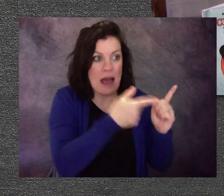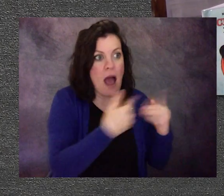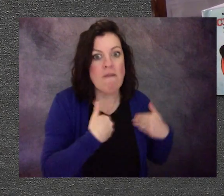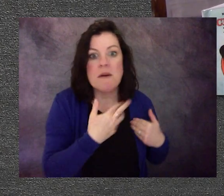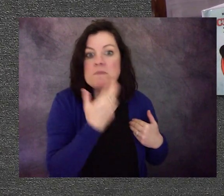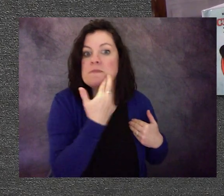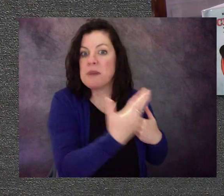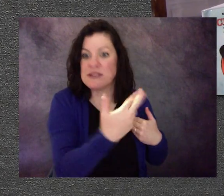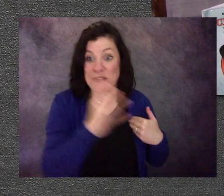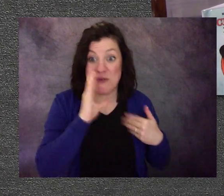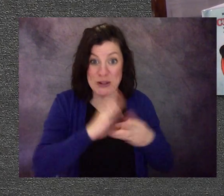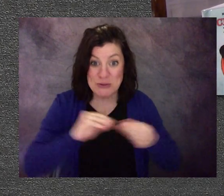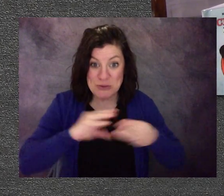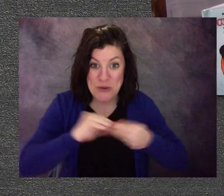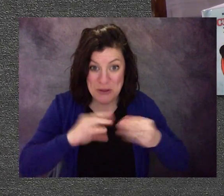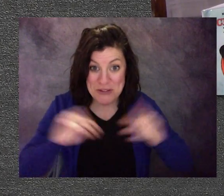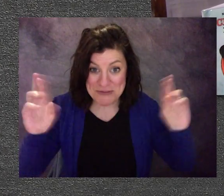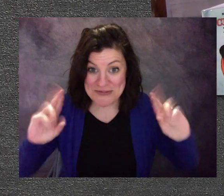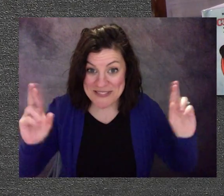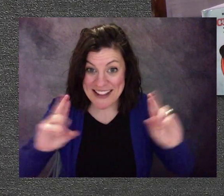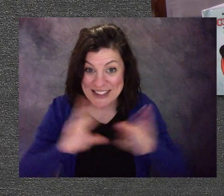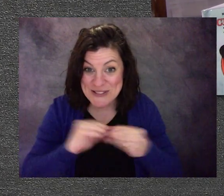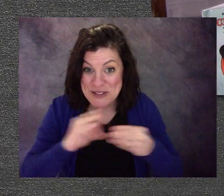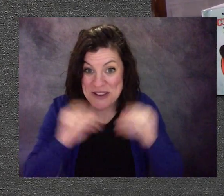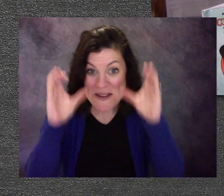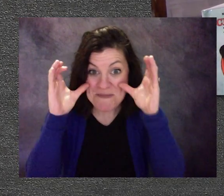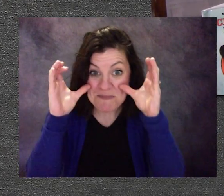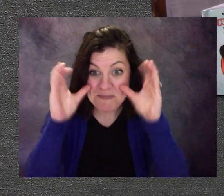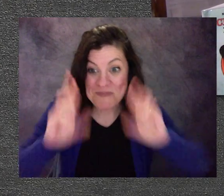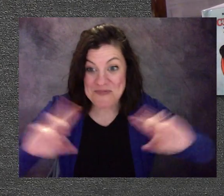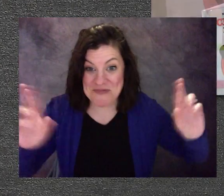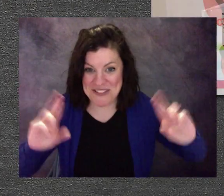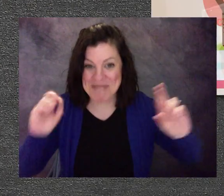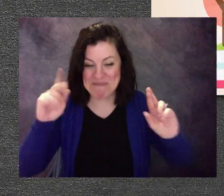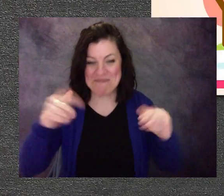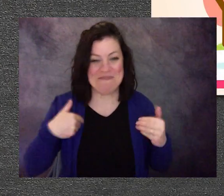I hope you are ready to listen to our story. Let's go.